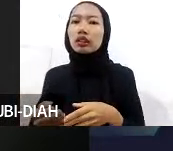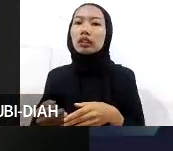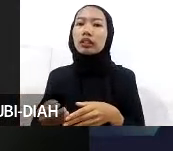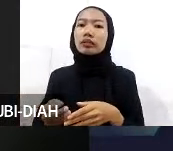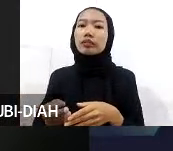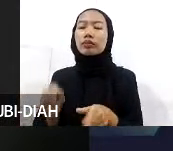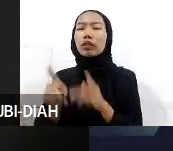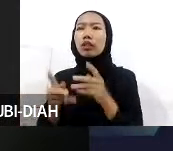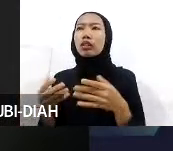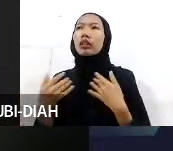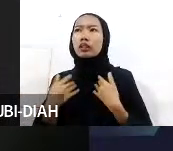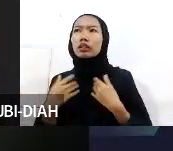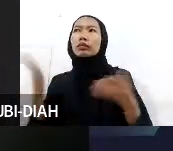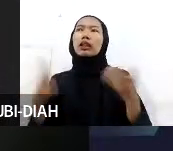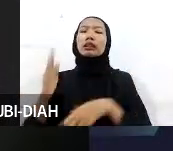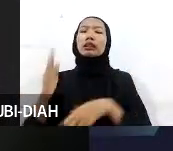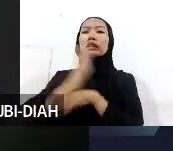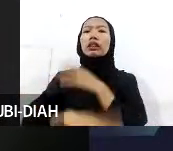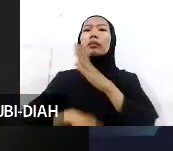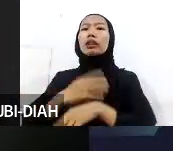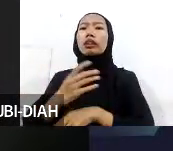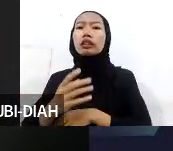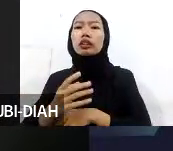I find it very silly.